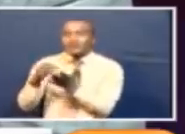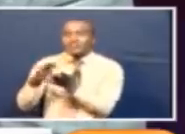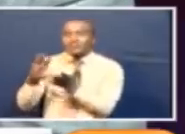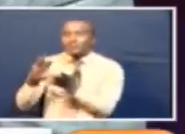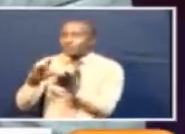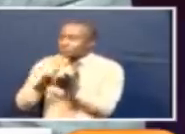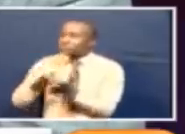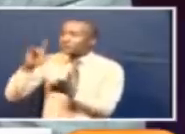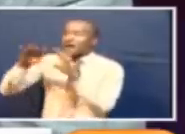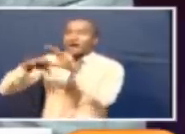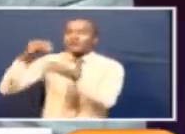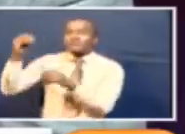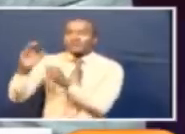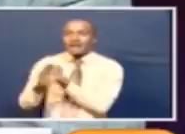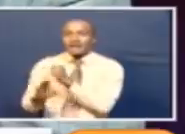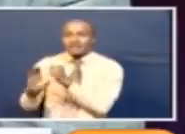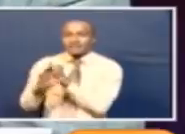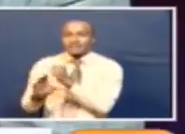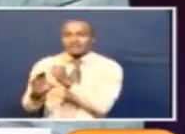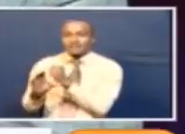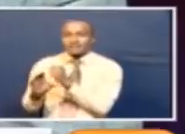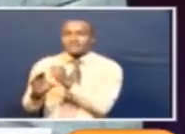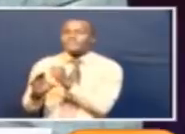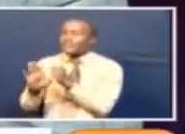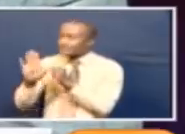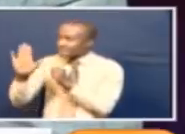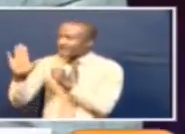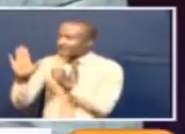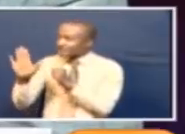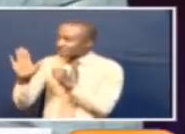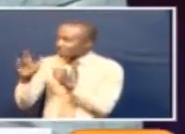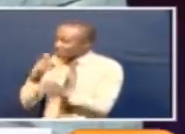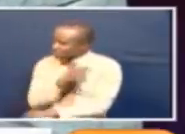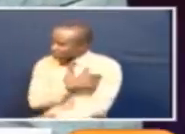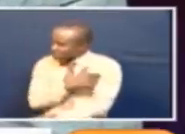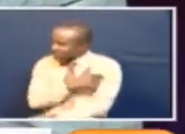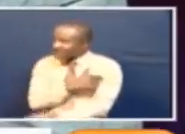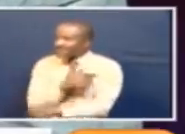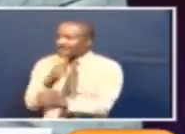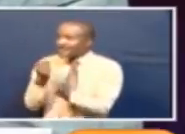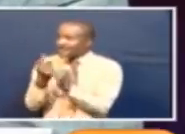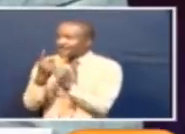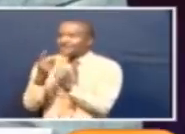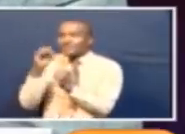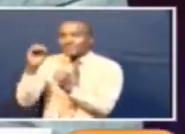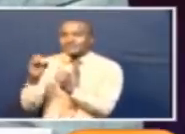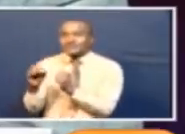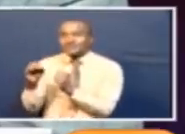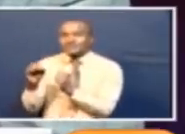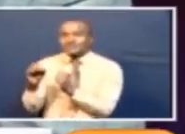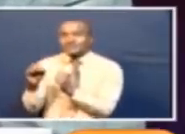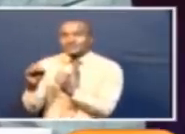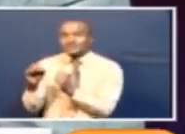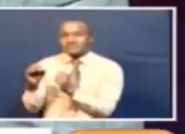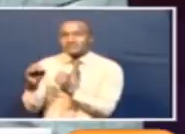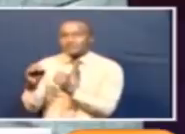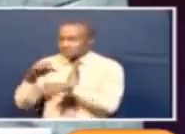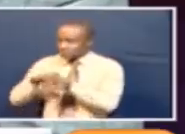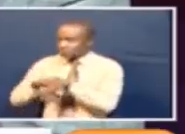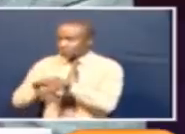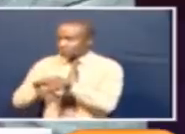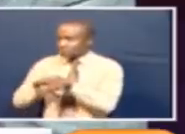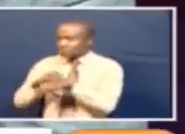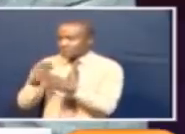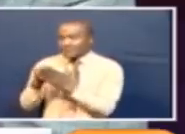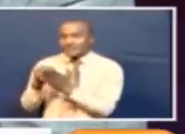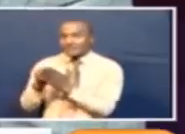country. The fact that their healthcare system generates 11% of their GDP. And I mentioned this before, even